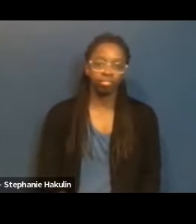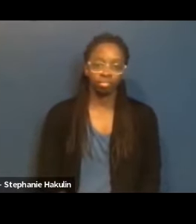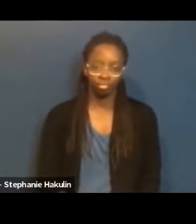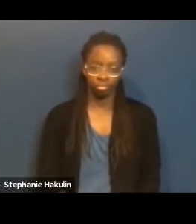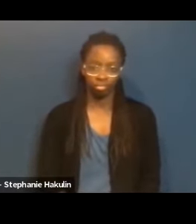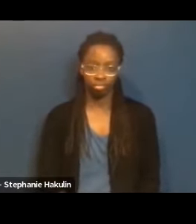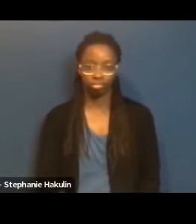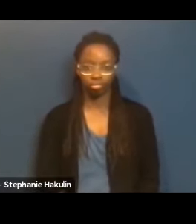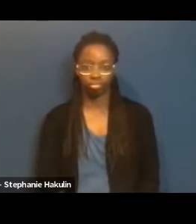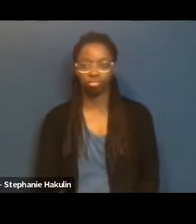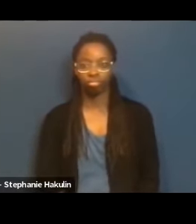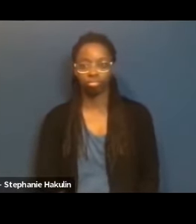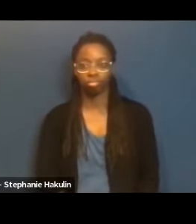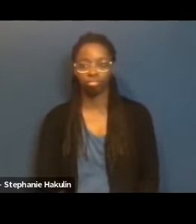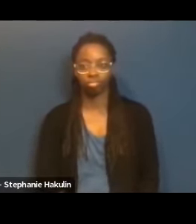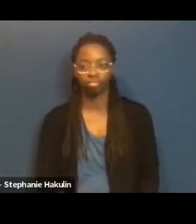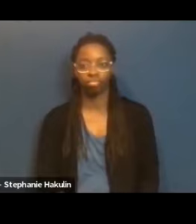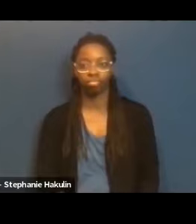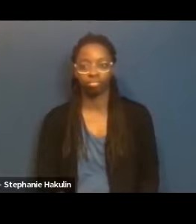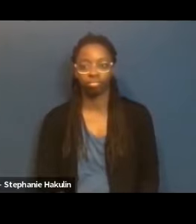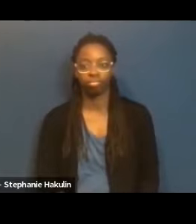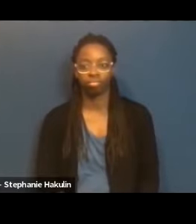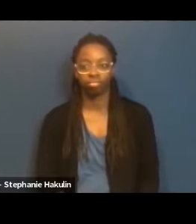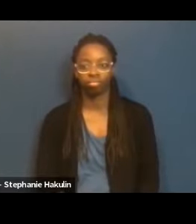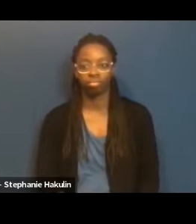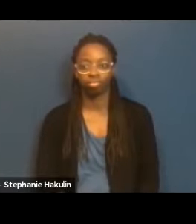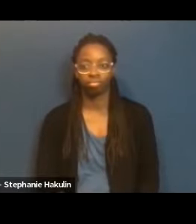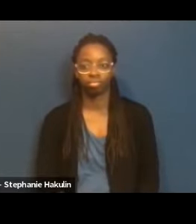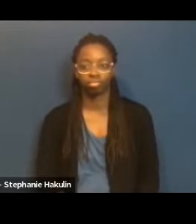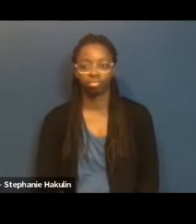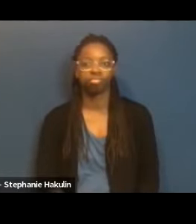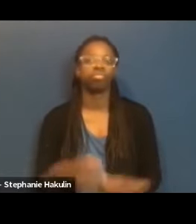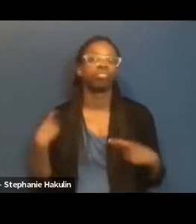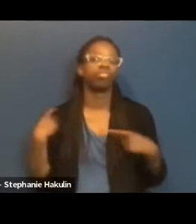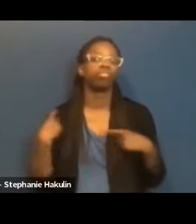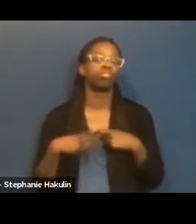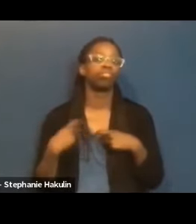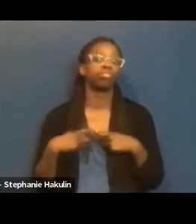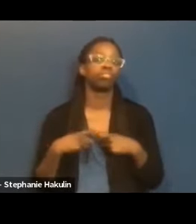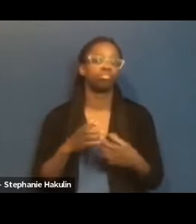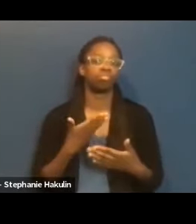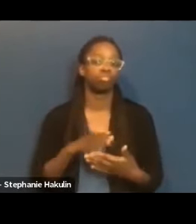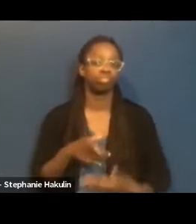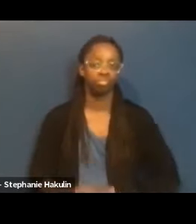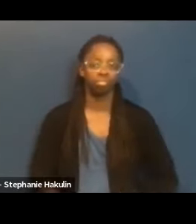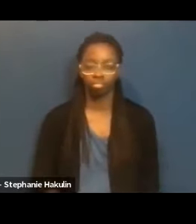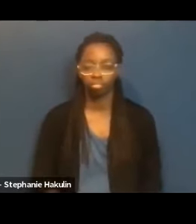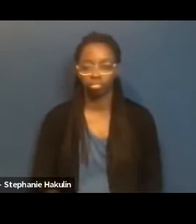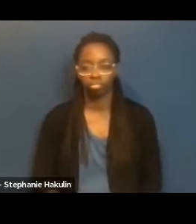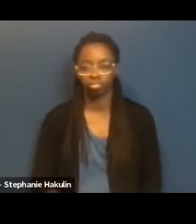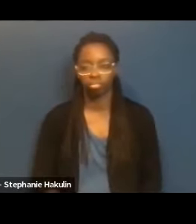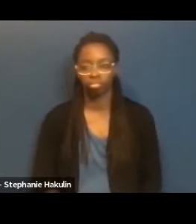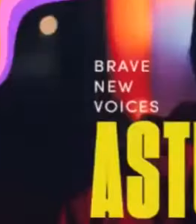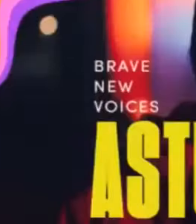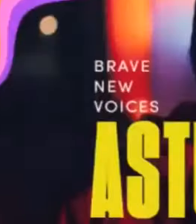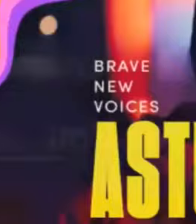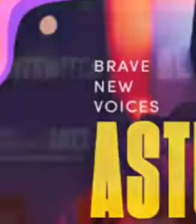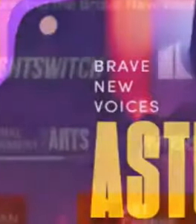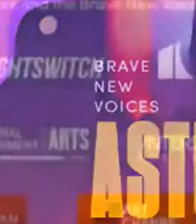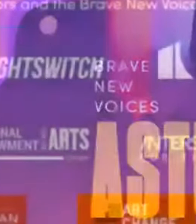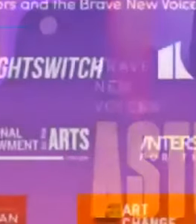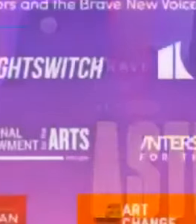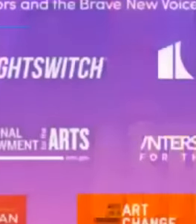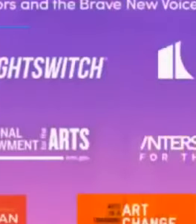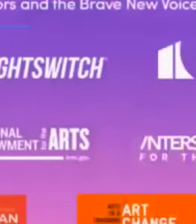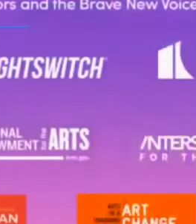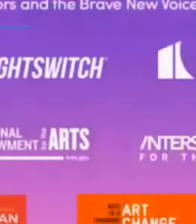Rubia no me entiende si yo le hablo en español, pero se aprendió la canción a la perfección. Por mi